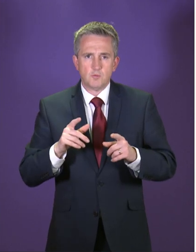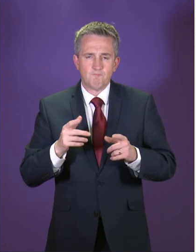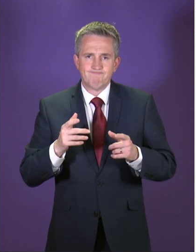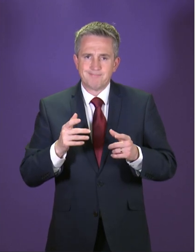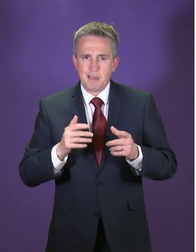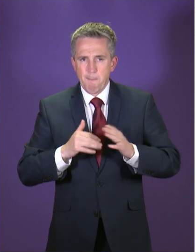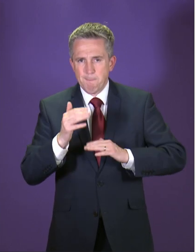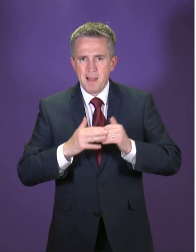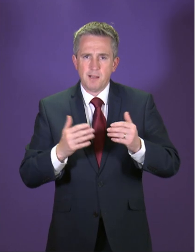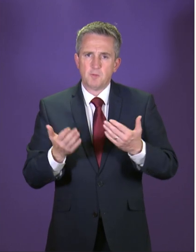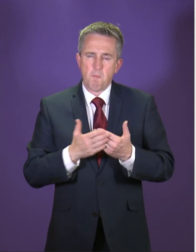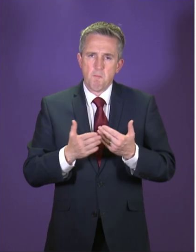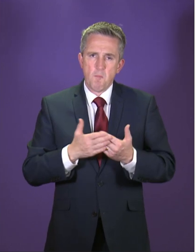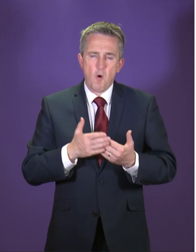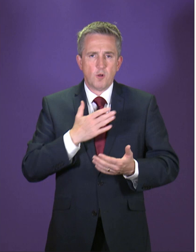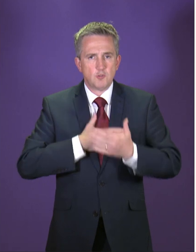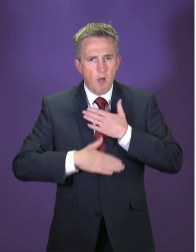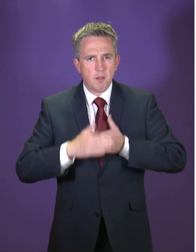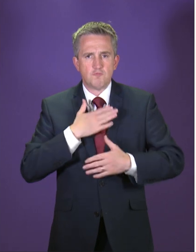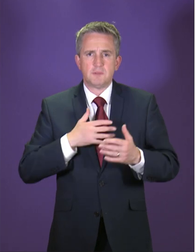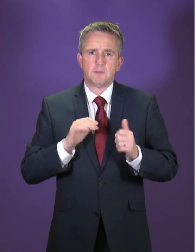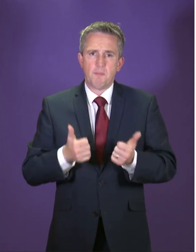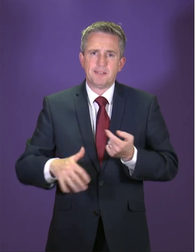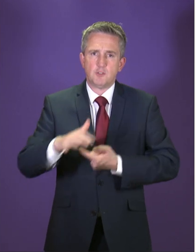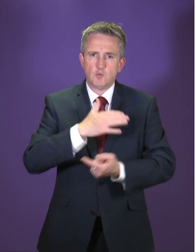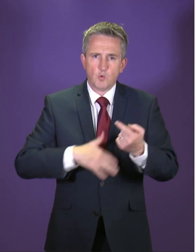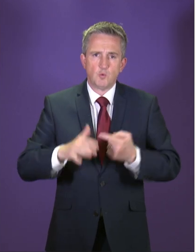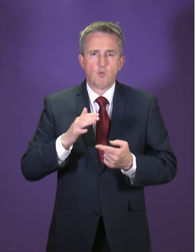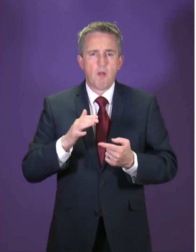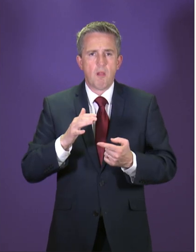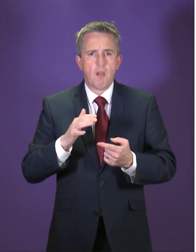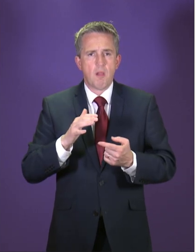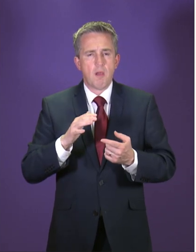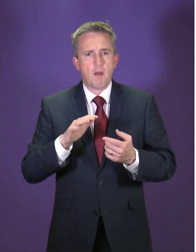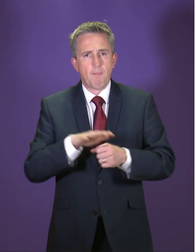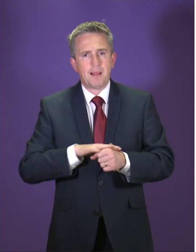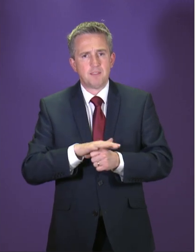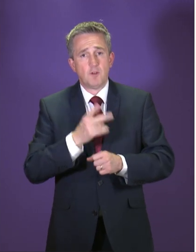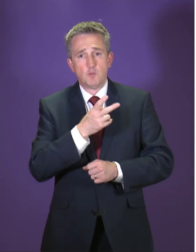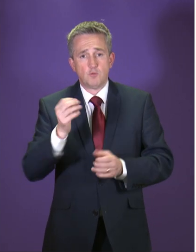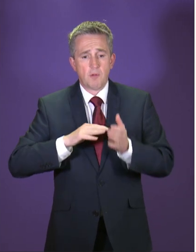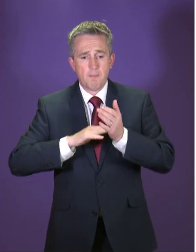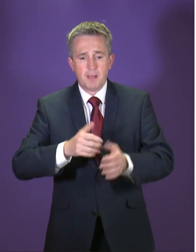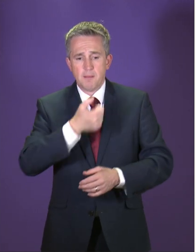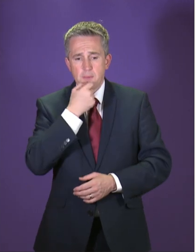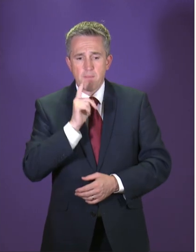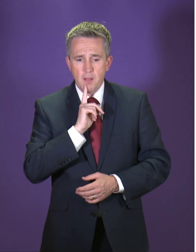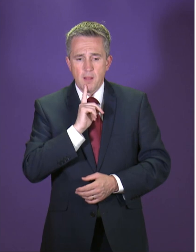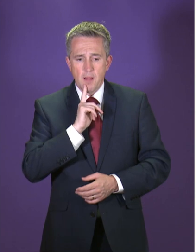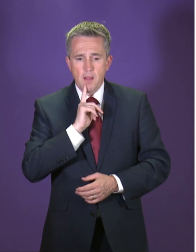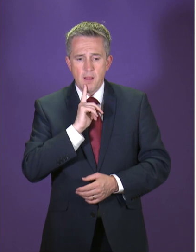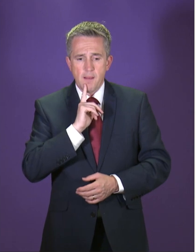inclusive social environment for 200 million people. And of course,